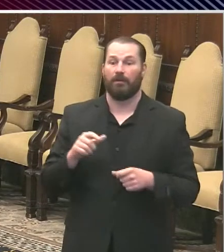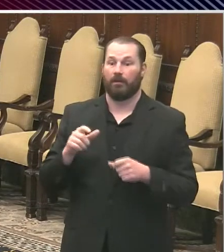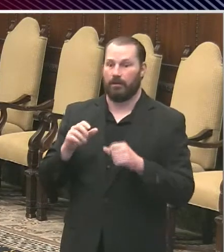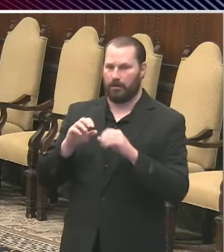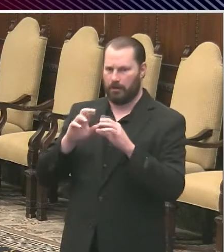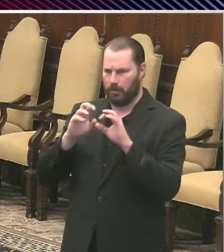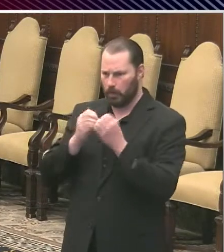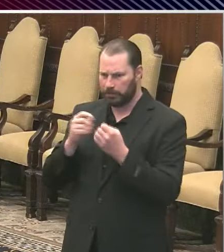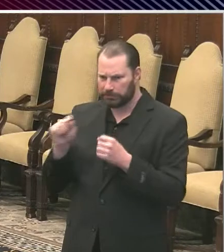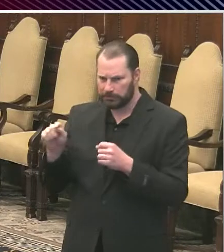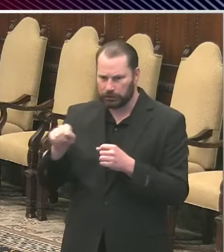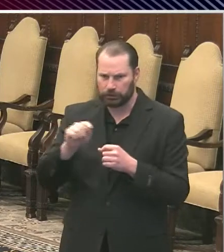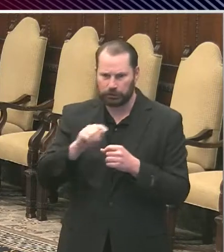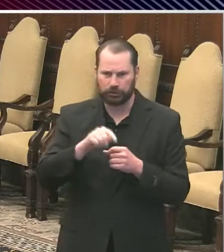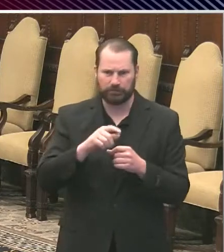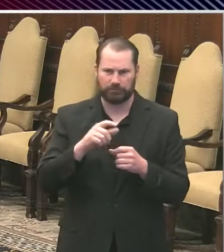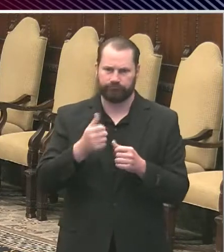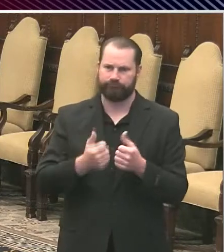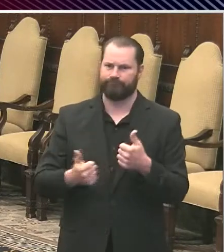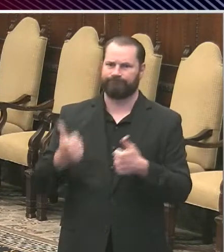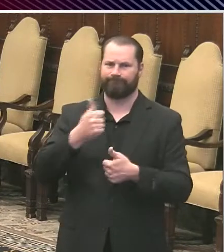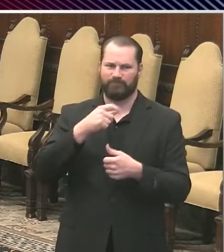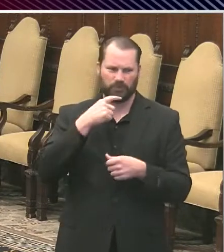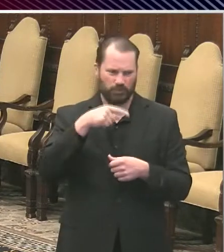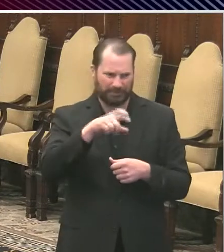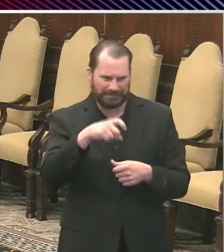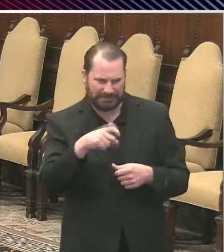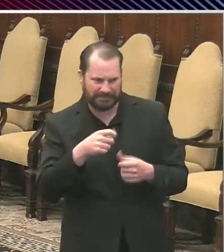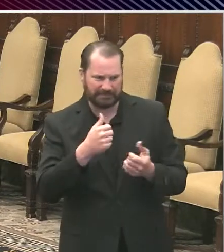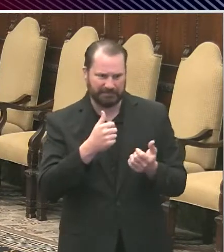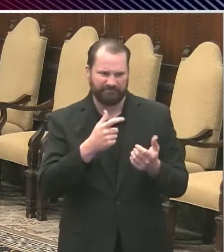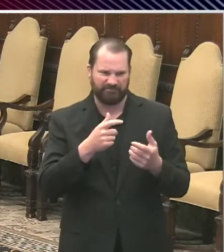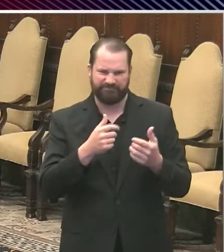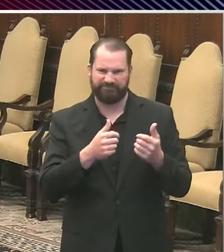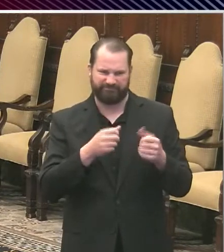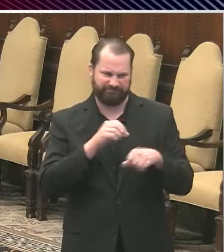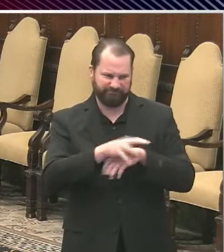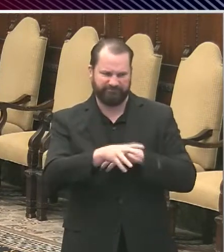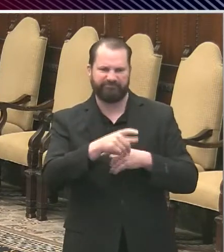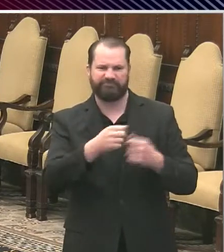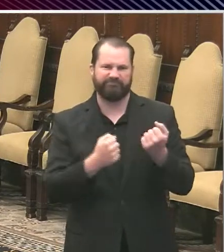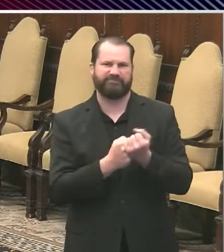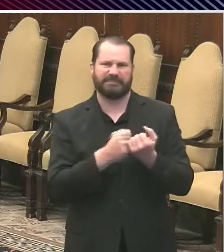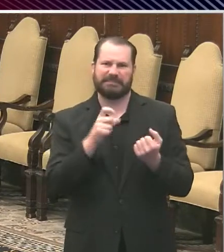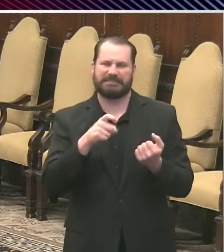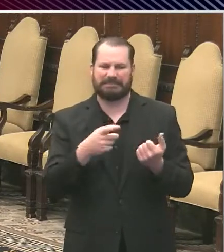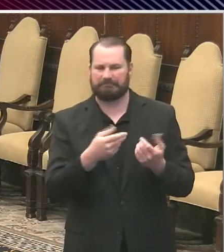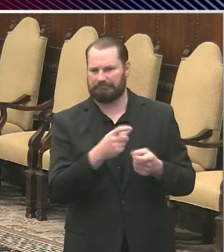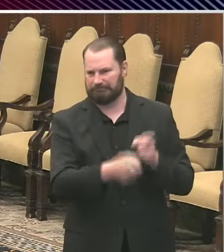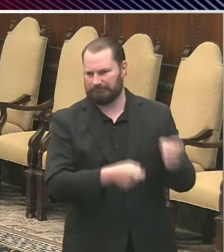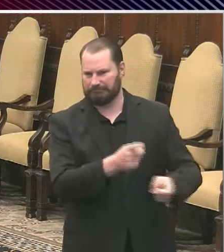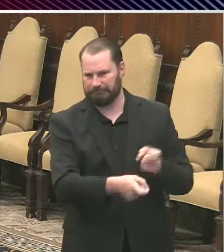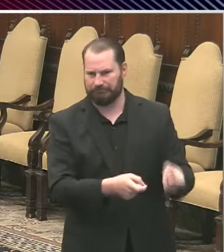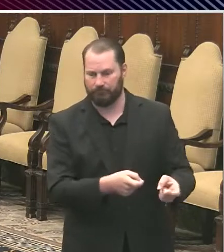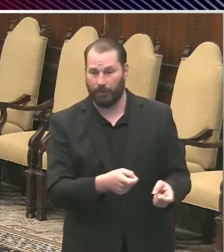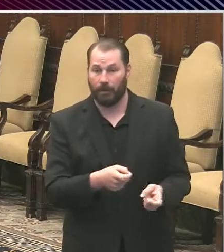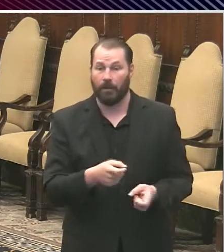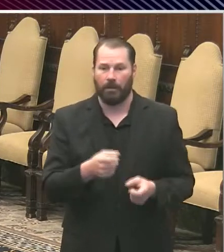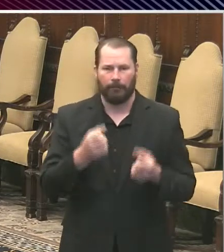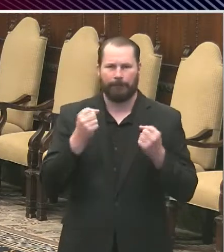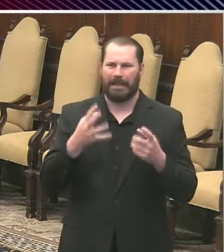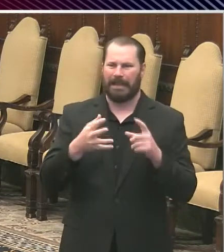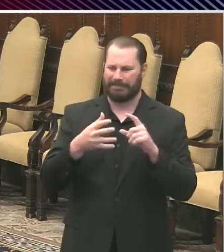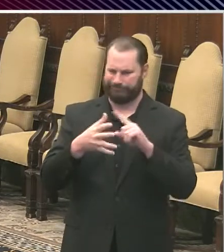coronavirus crisis. Thank you to the Delaware Valley Regional Economic Development Fund, the Rite Aid Foundation, the Joe and Marie Field